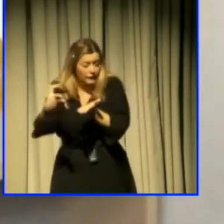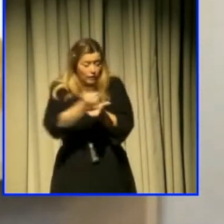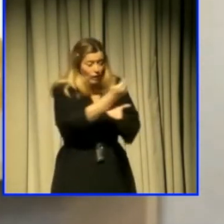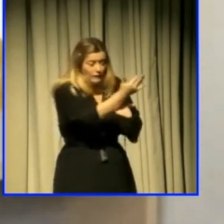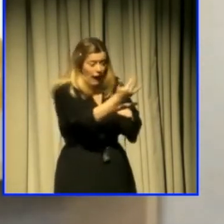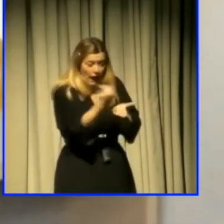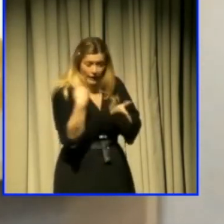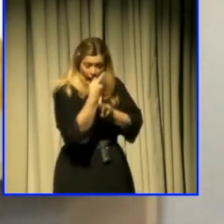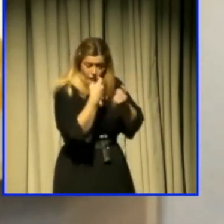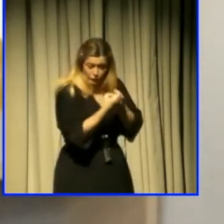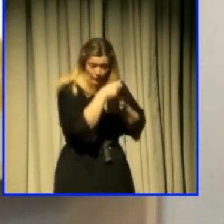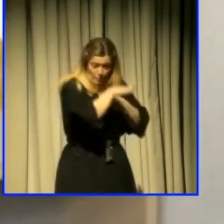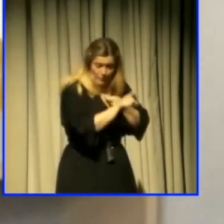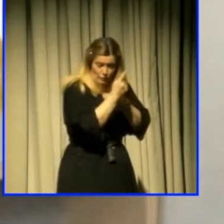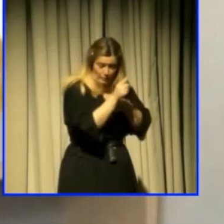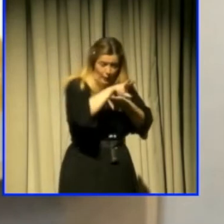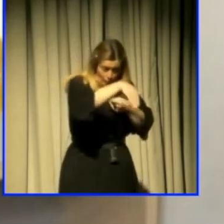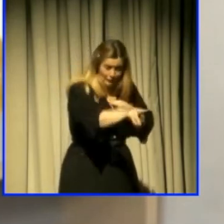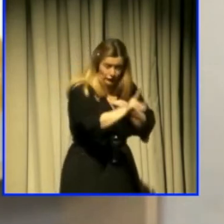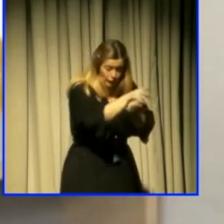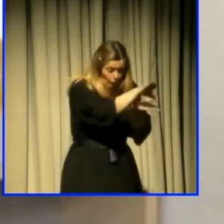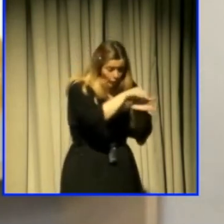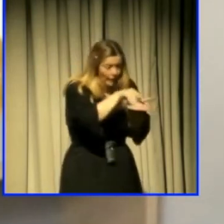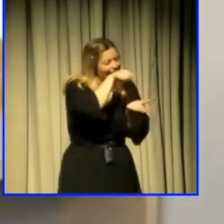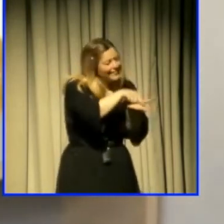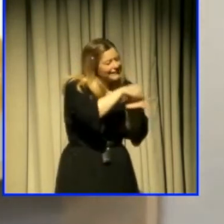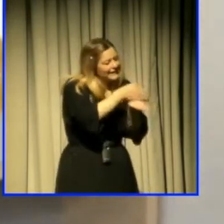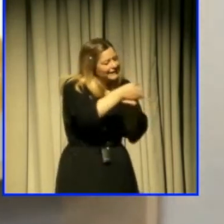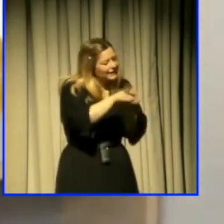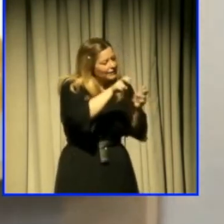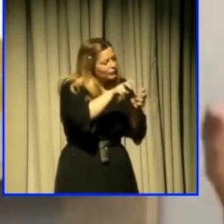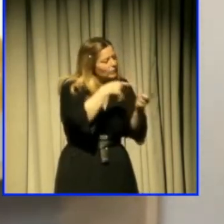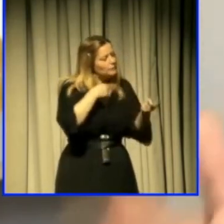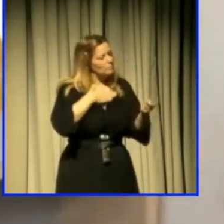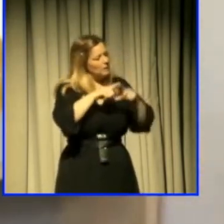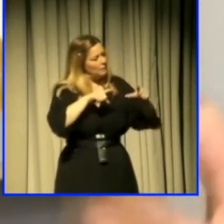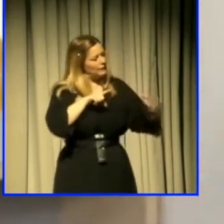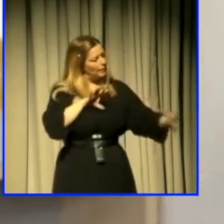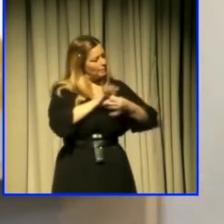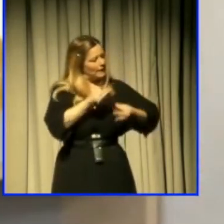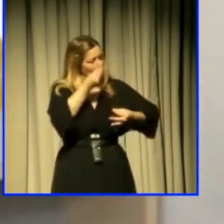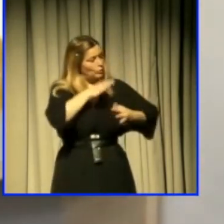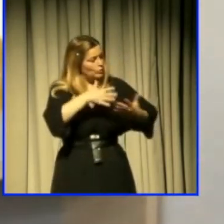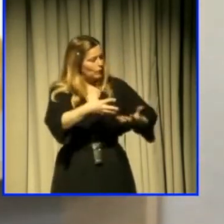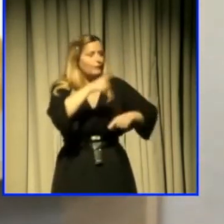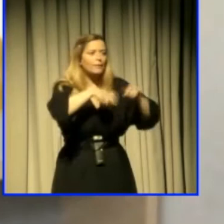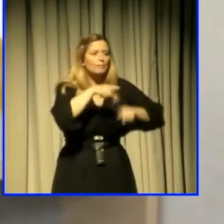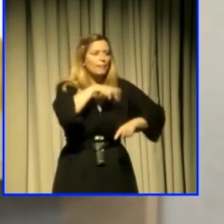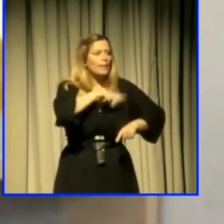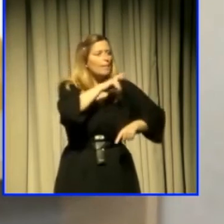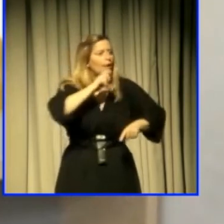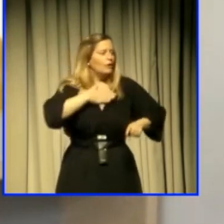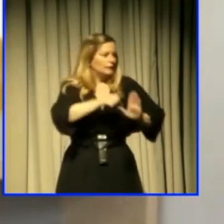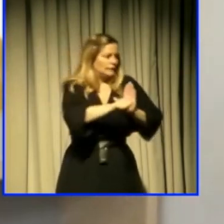most relevant for my company based on your brand values, based on maybe some specific projects that you're already working